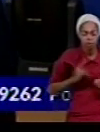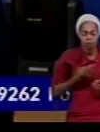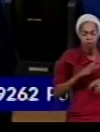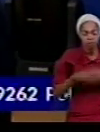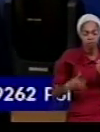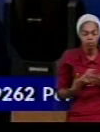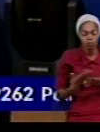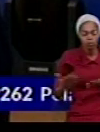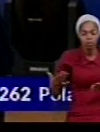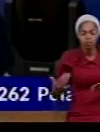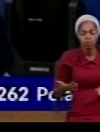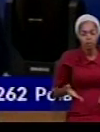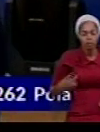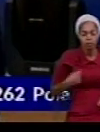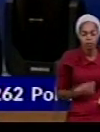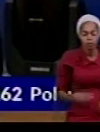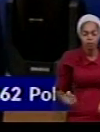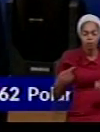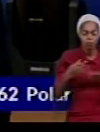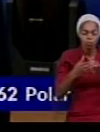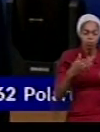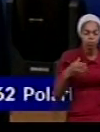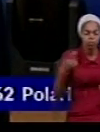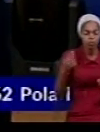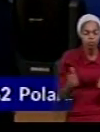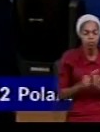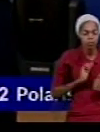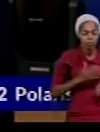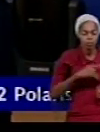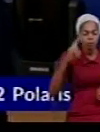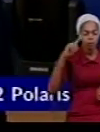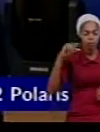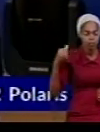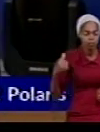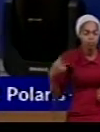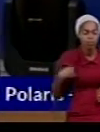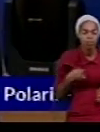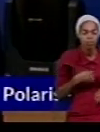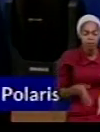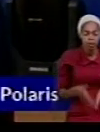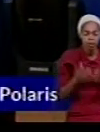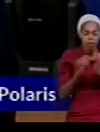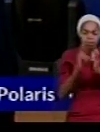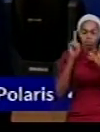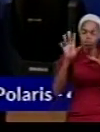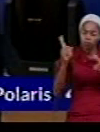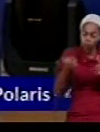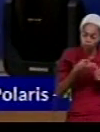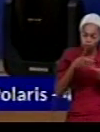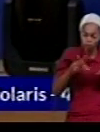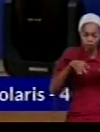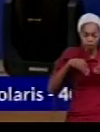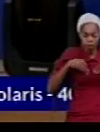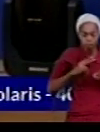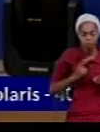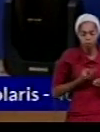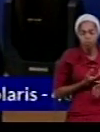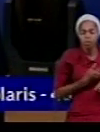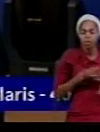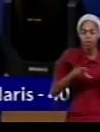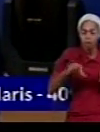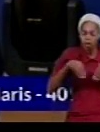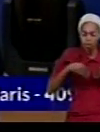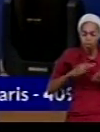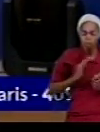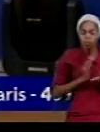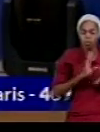you with our tithes and offerings. And we're asking, Lord, that you will first of all accept us and you will accept our offerings